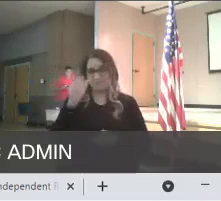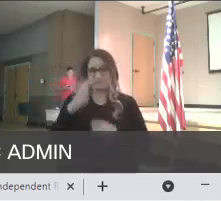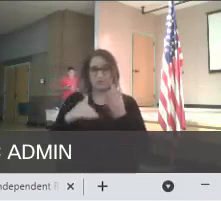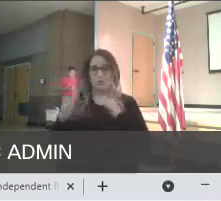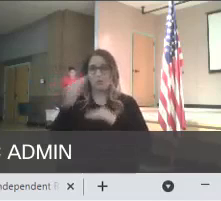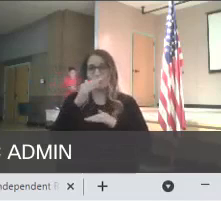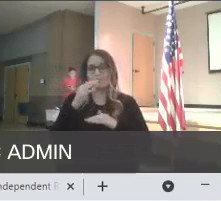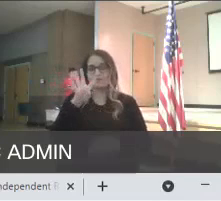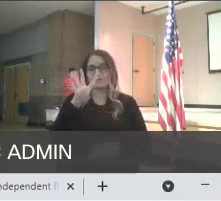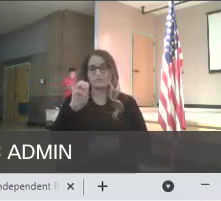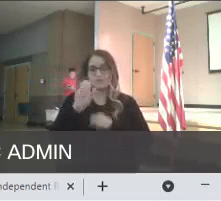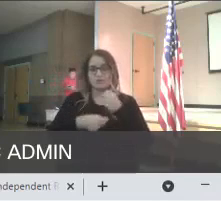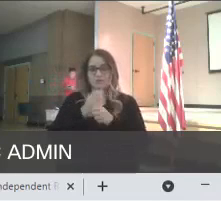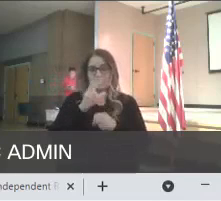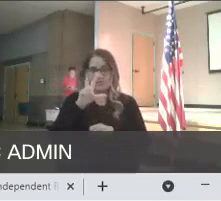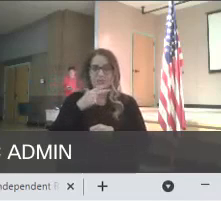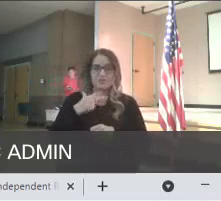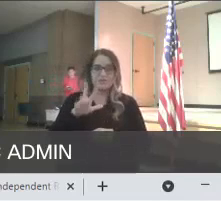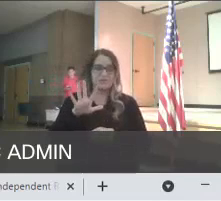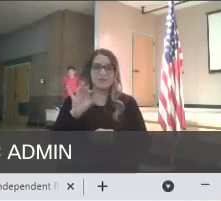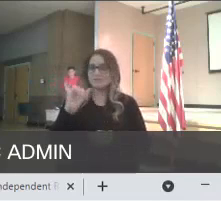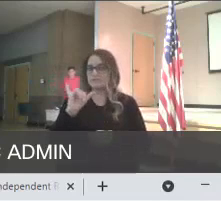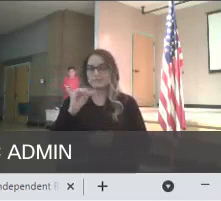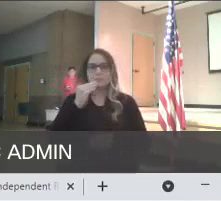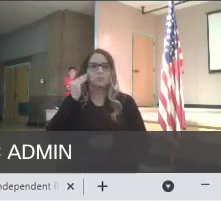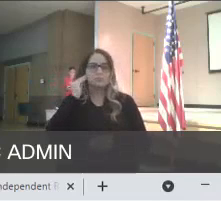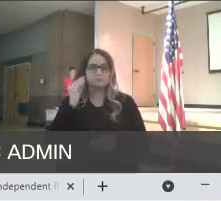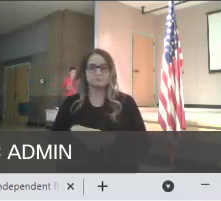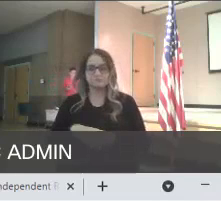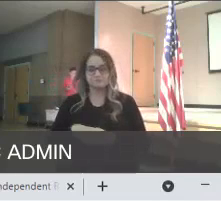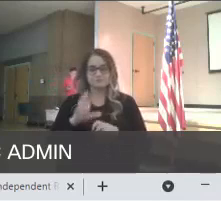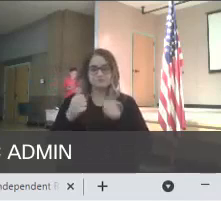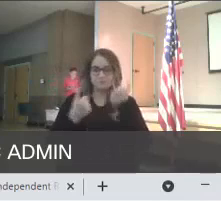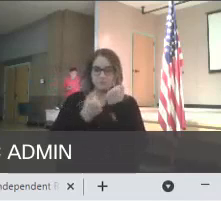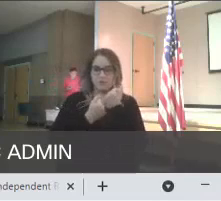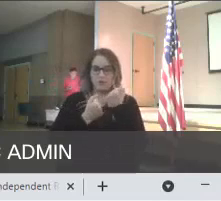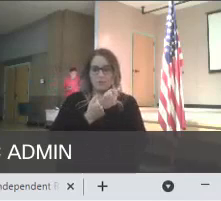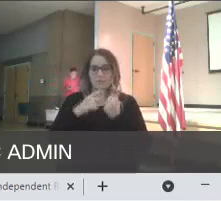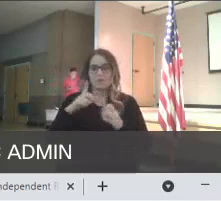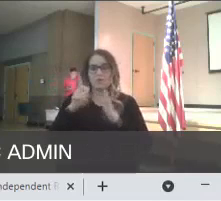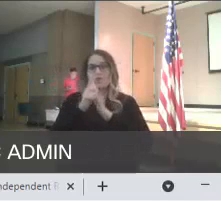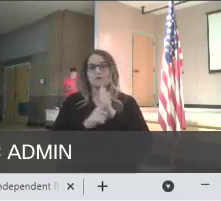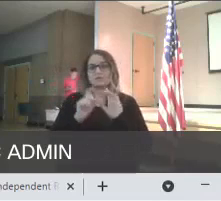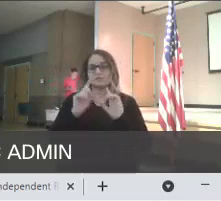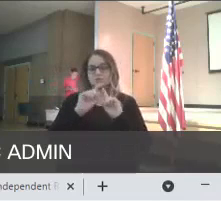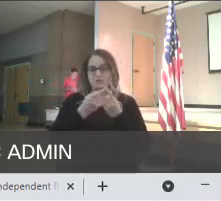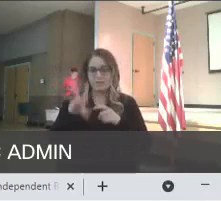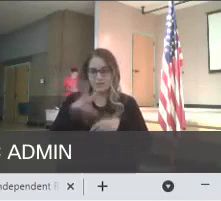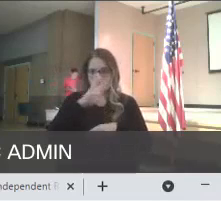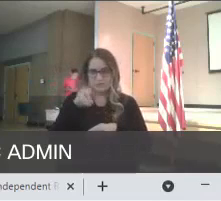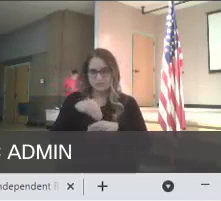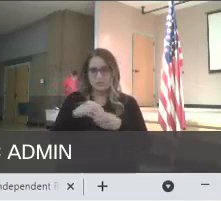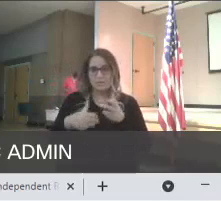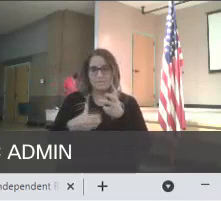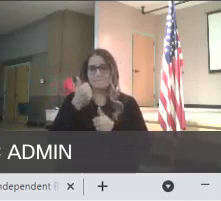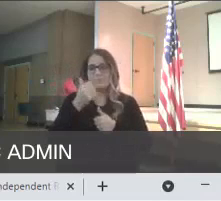years, 35 in the same neighborhood. I am here to support a legislative district that encompasses most of